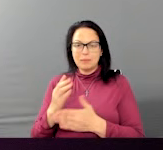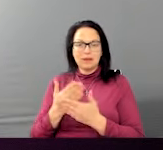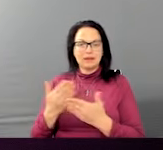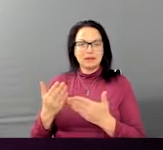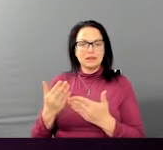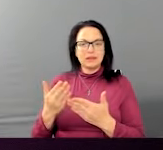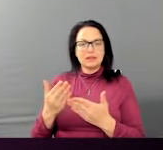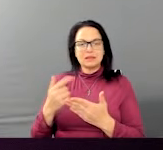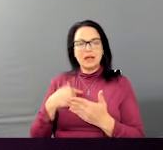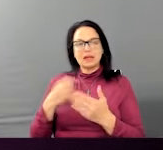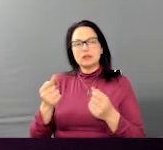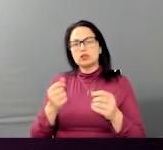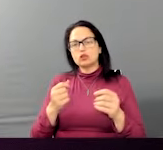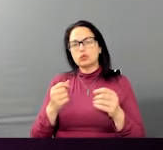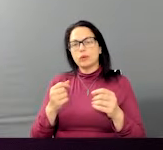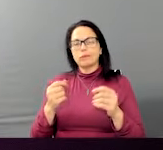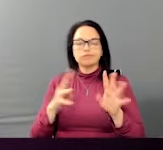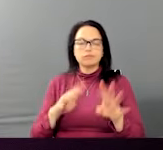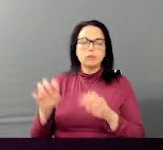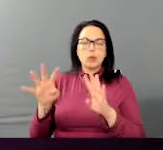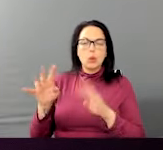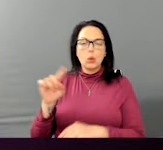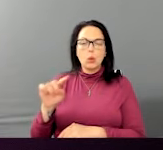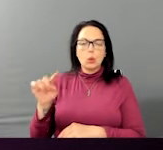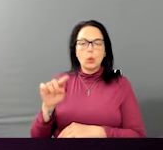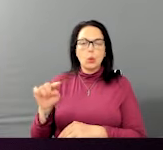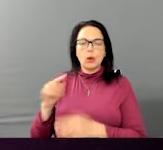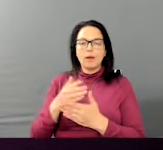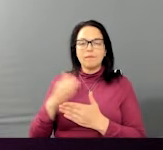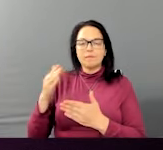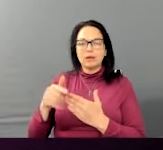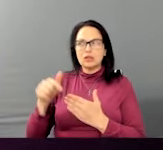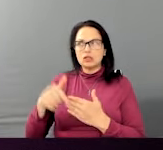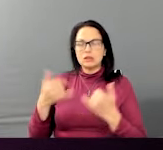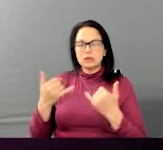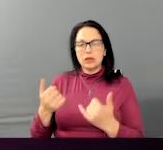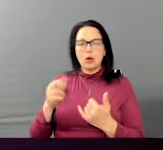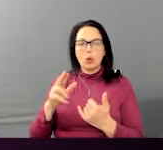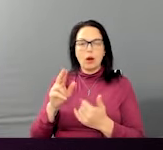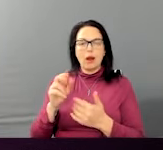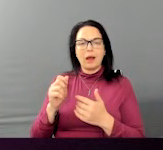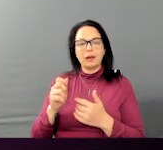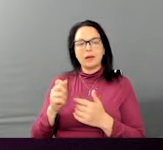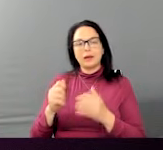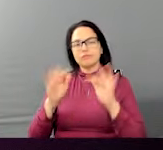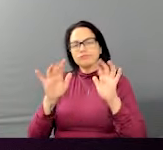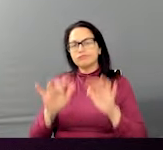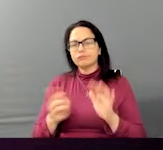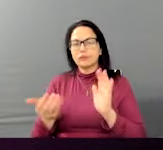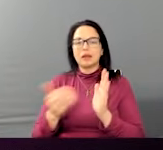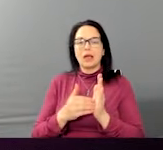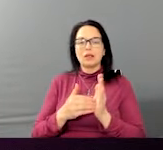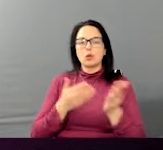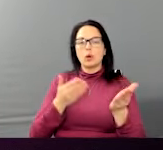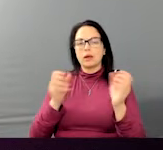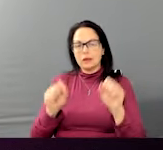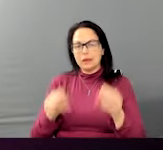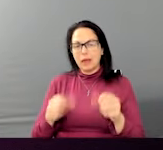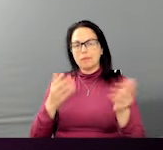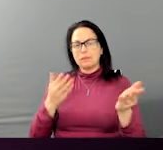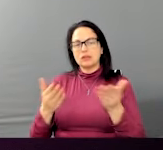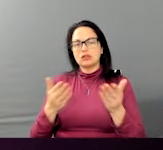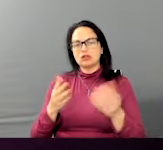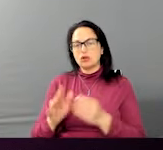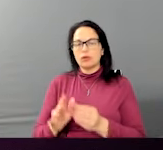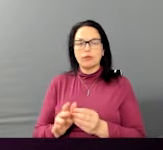a loading spinner and finish this today, or I can like rewrite the thing so that it can be server-rendered. And I mean, you don't rewrite